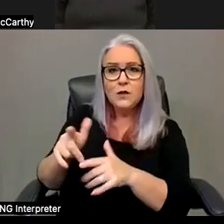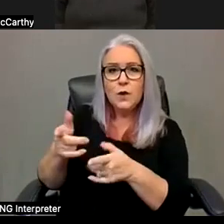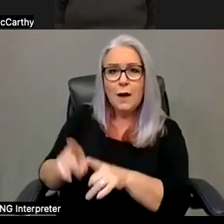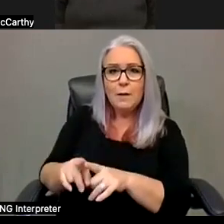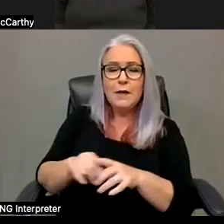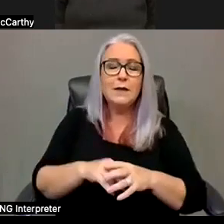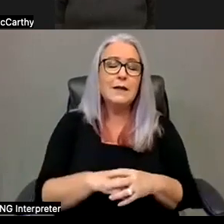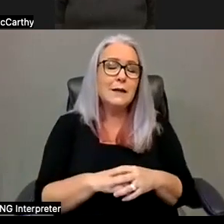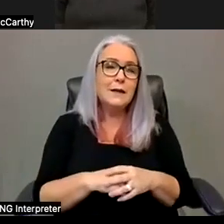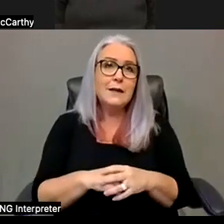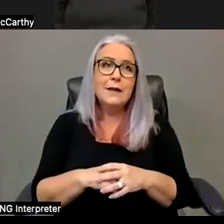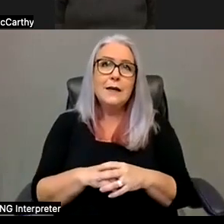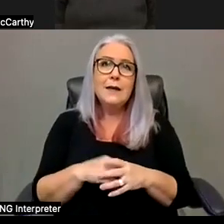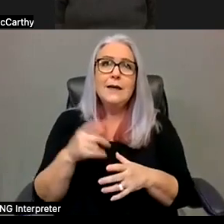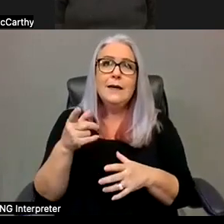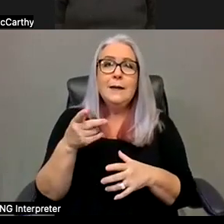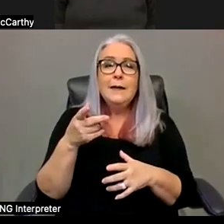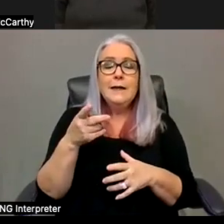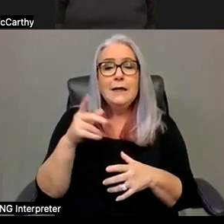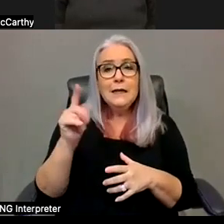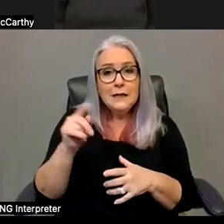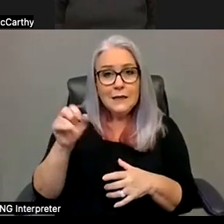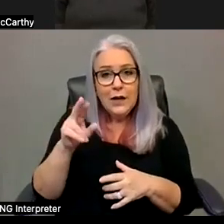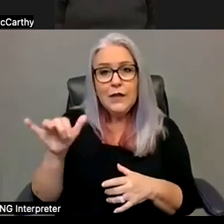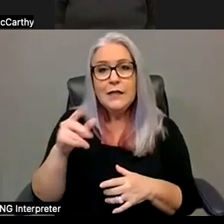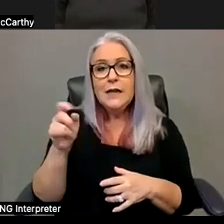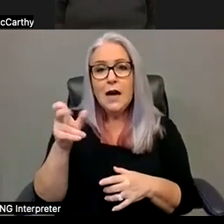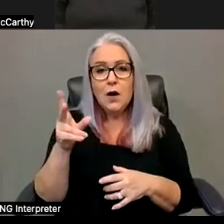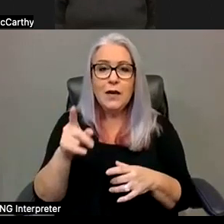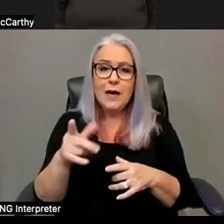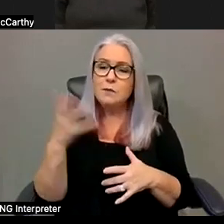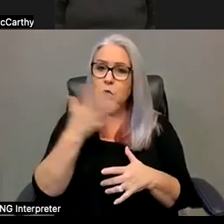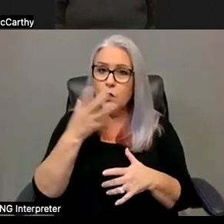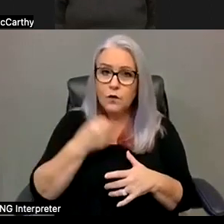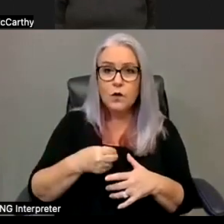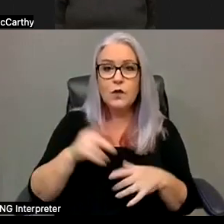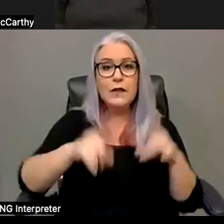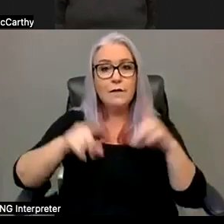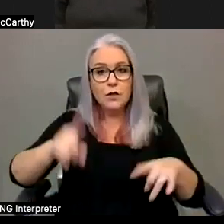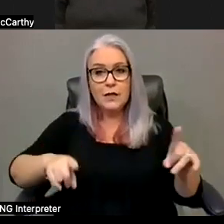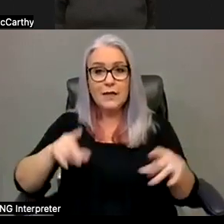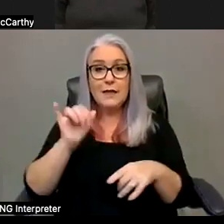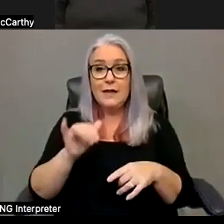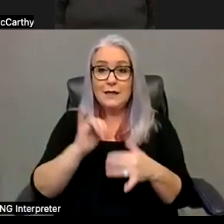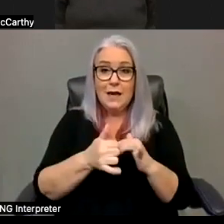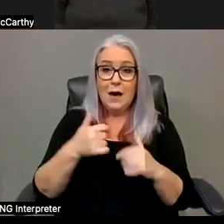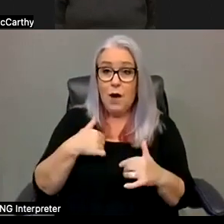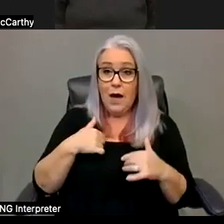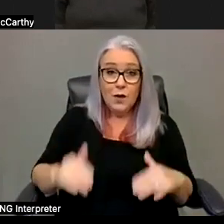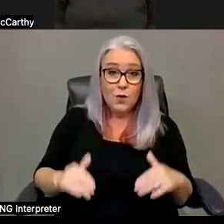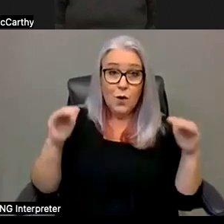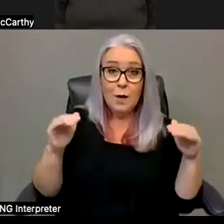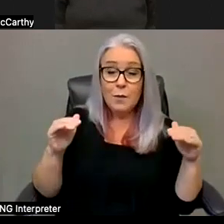the kind of diversity that Becky has mentioned, which is how I grew up. I grew